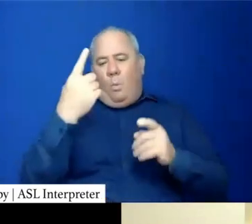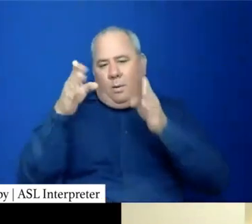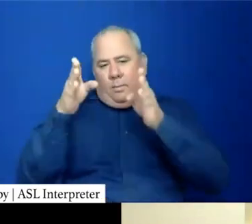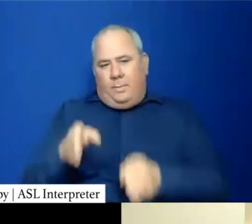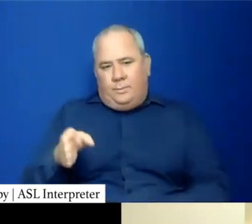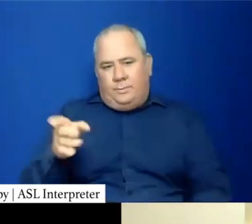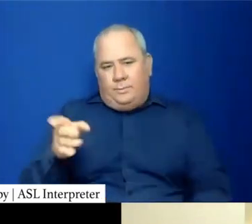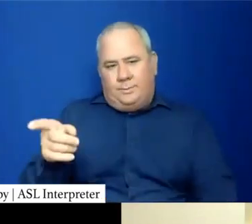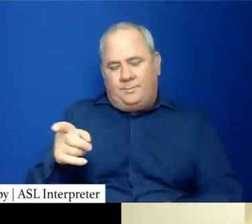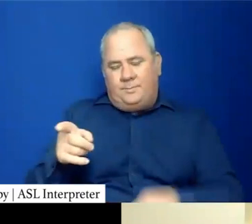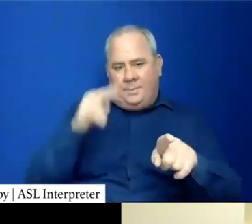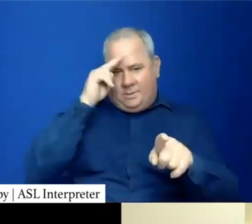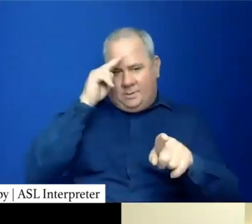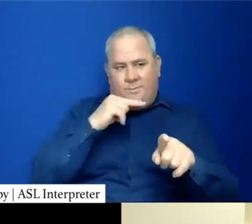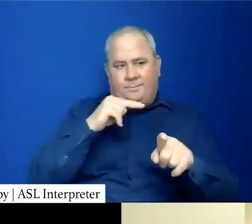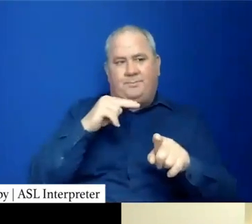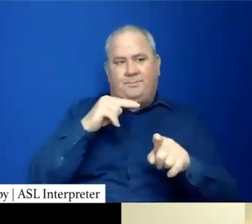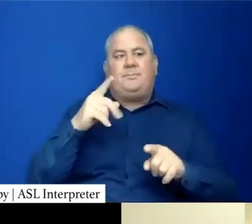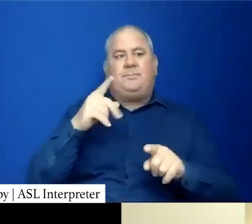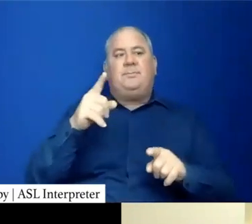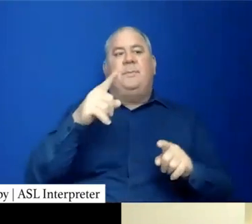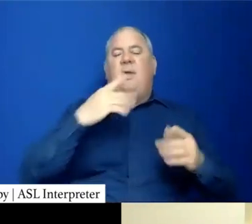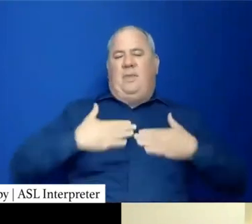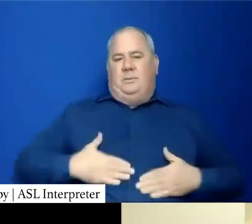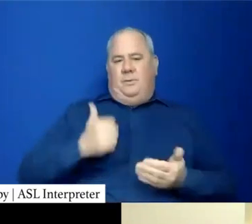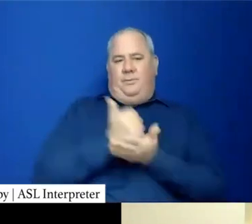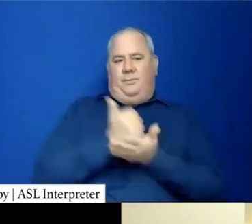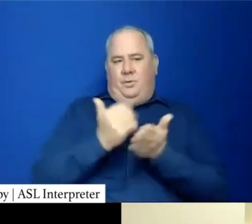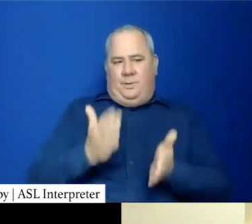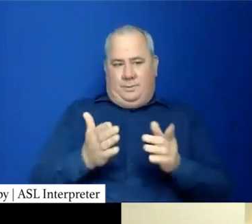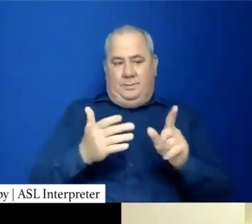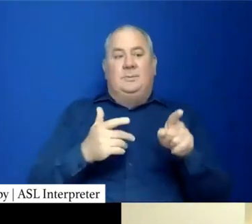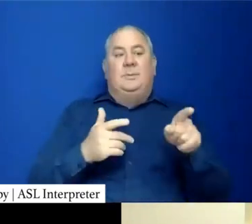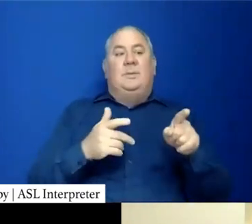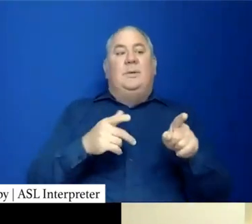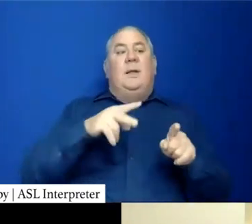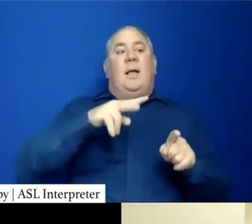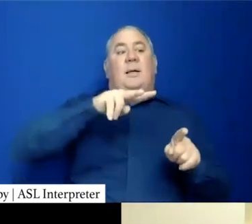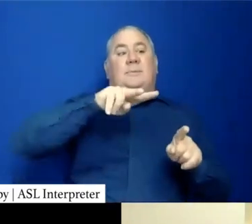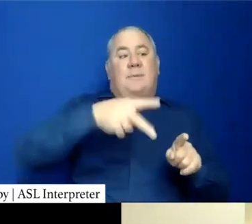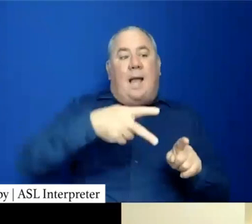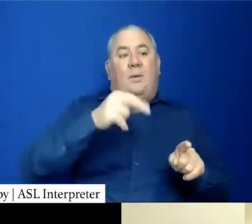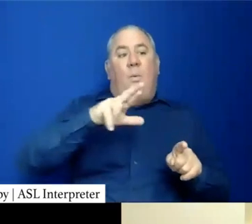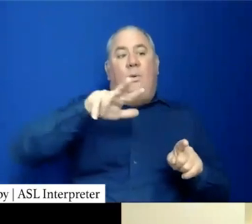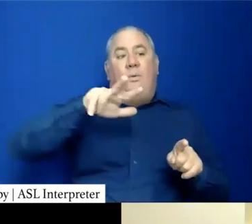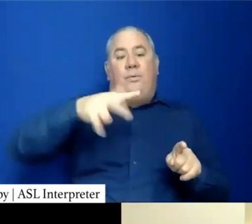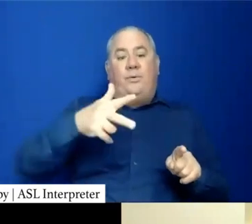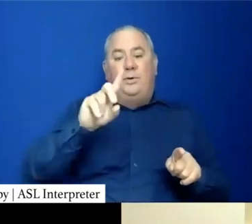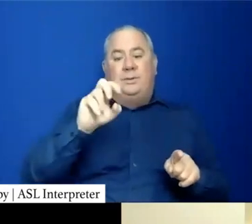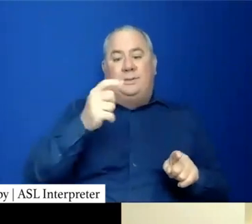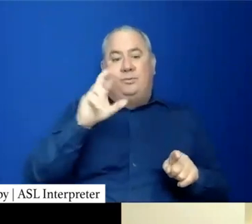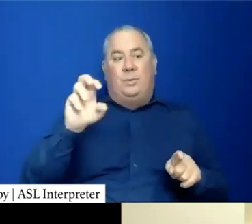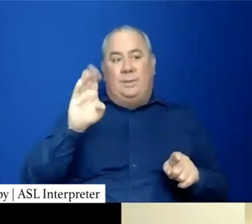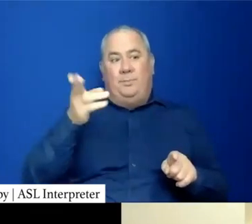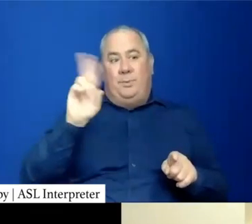you know, had been in PT all her life and had second and third degree burns on her lap and didn't do anything about